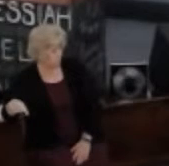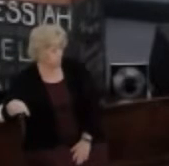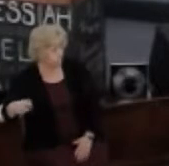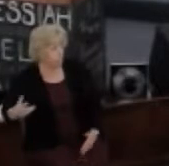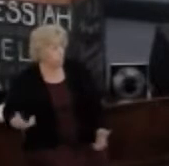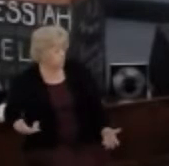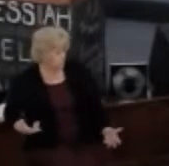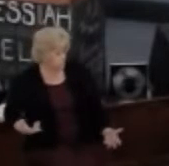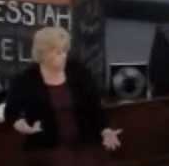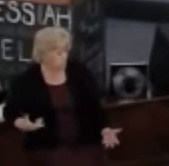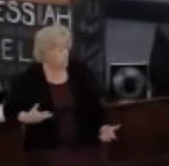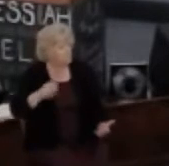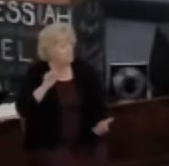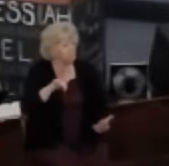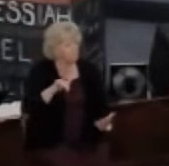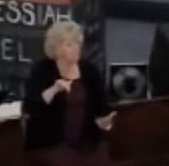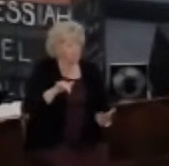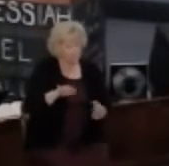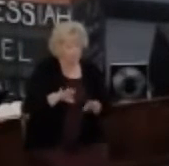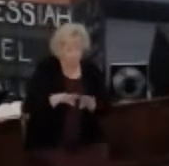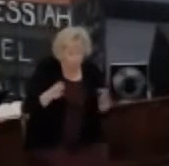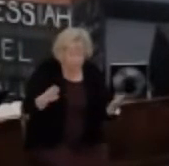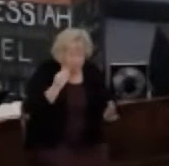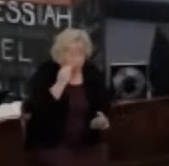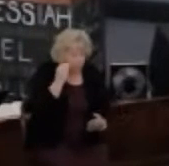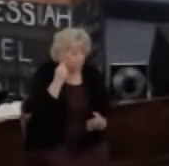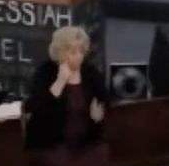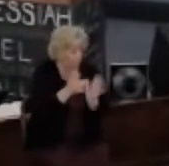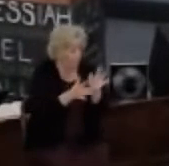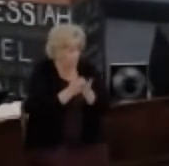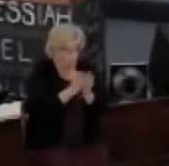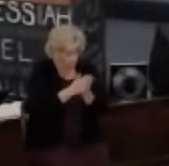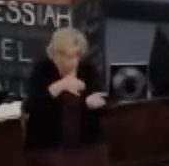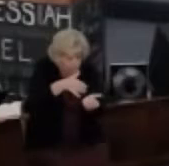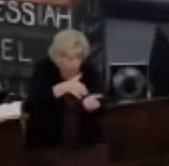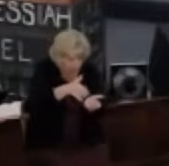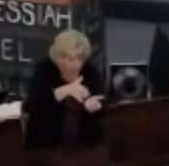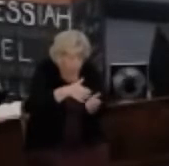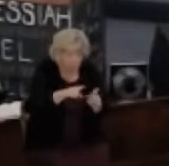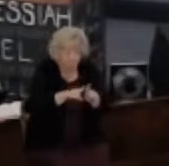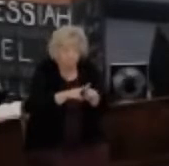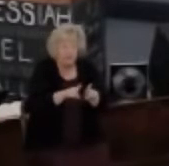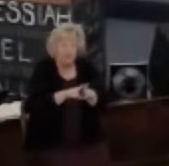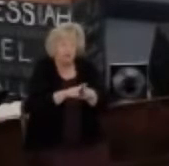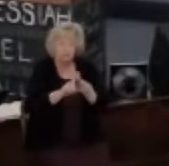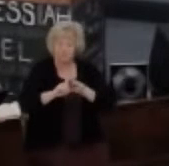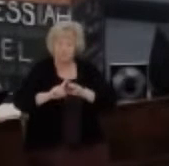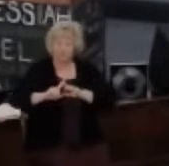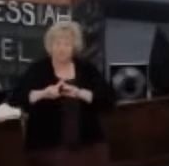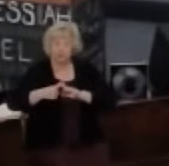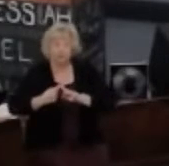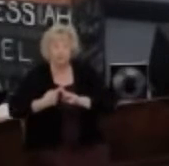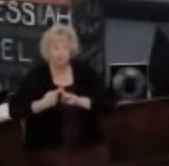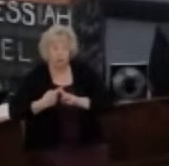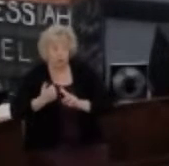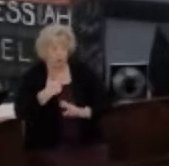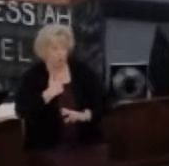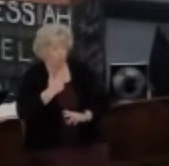only open our home for a Bible study. Why don't we push to actually start a Bible